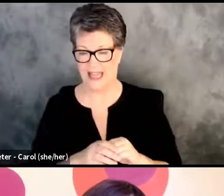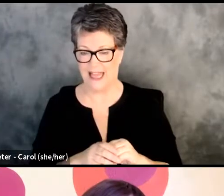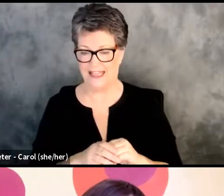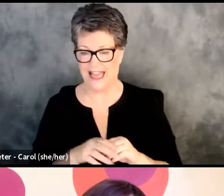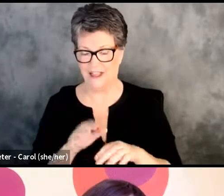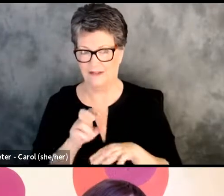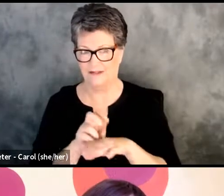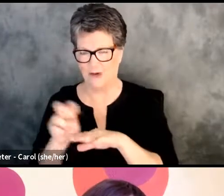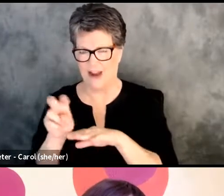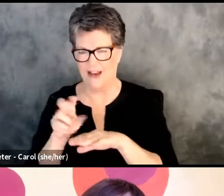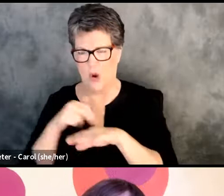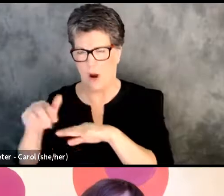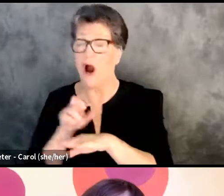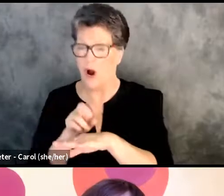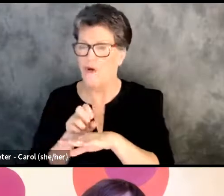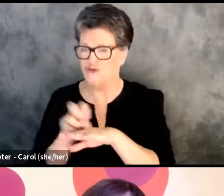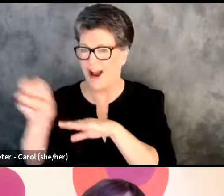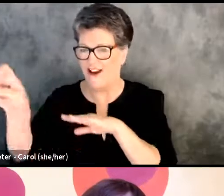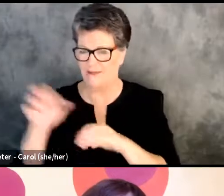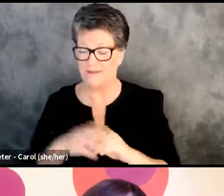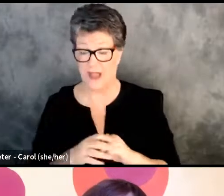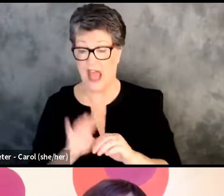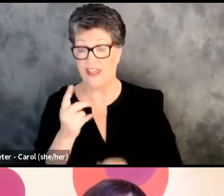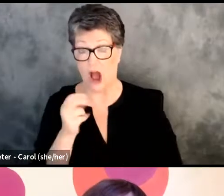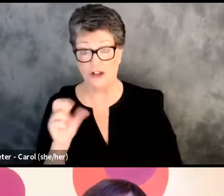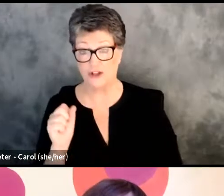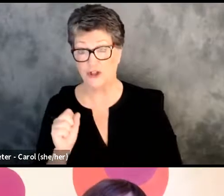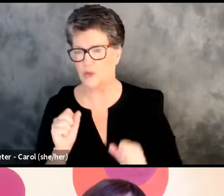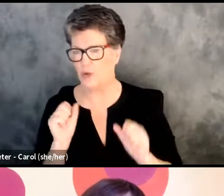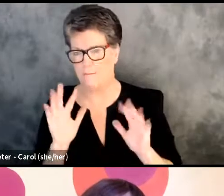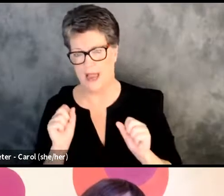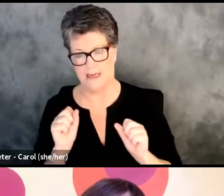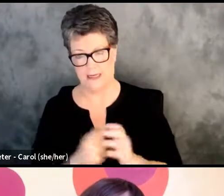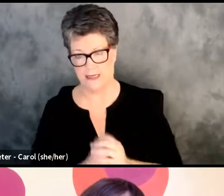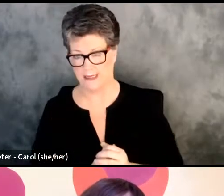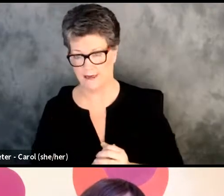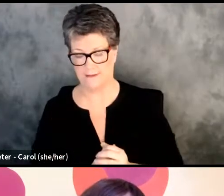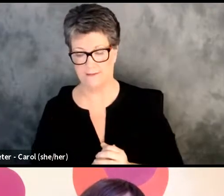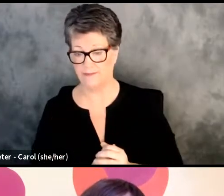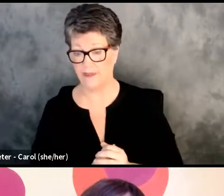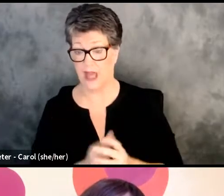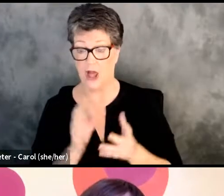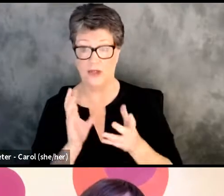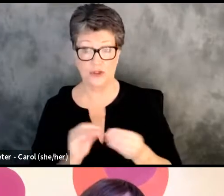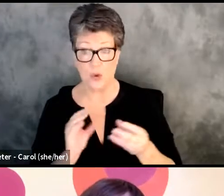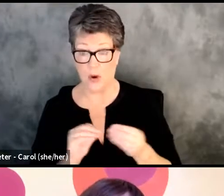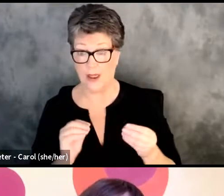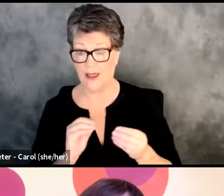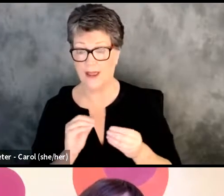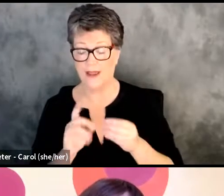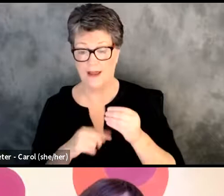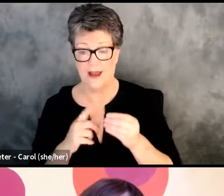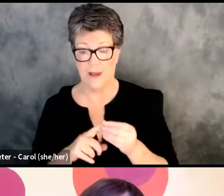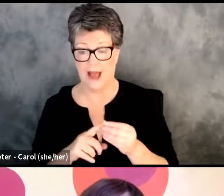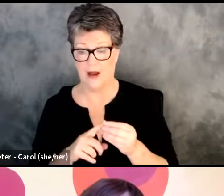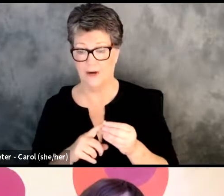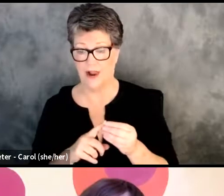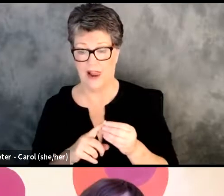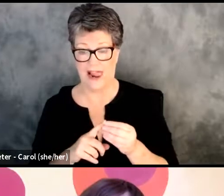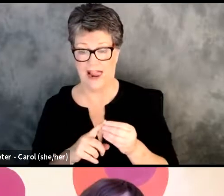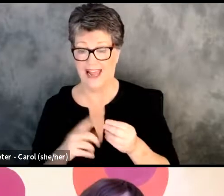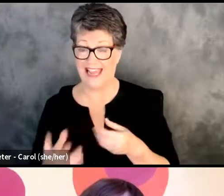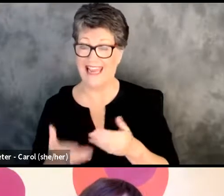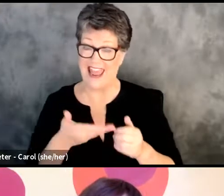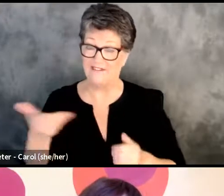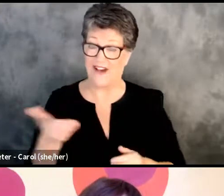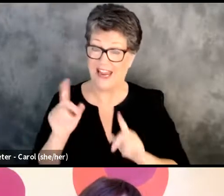on it. Sorry. The Oscars were amazing. The story about getting invited